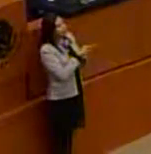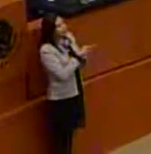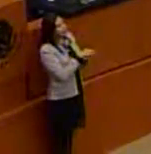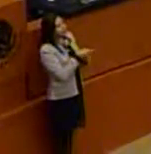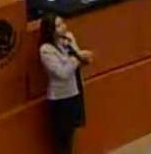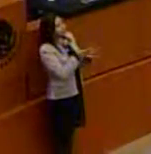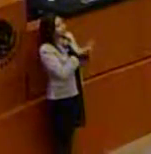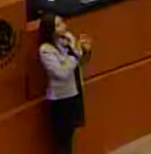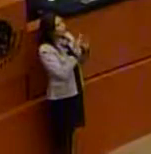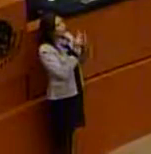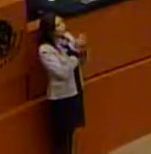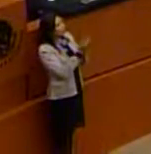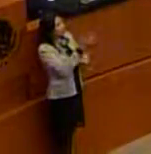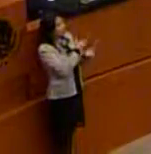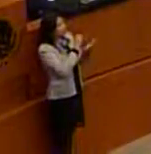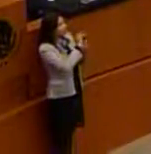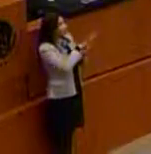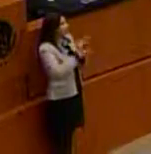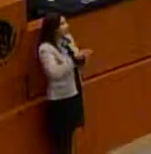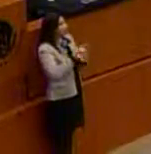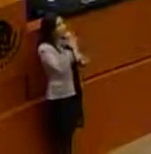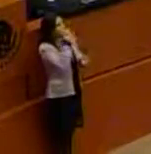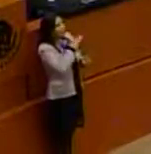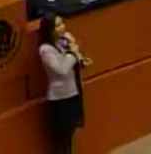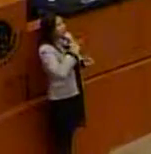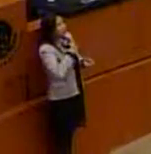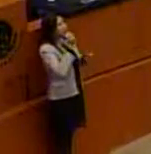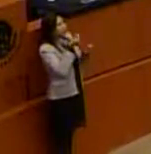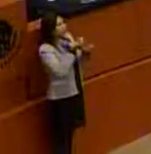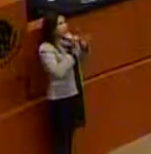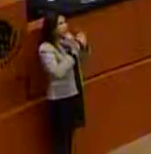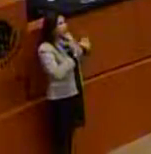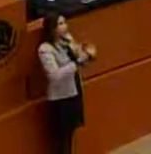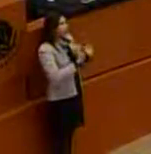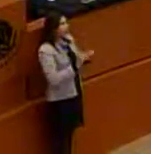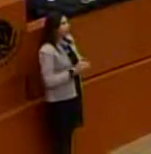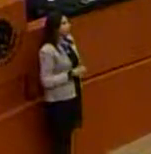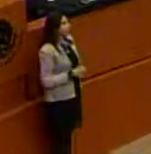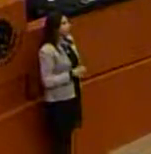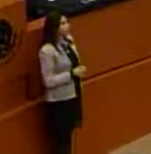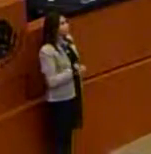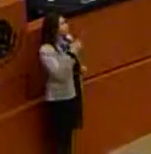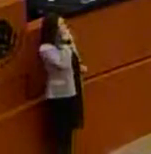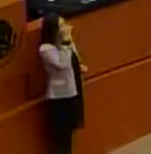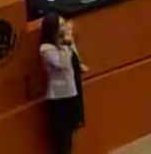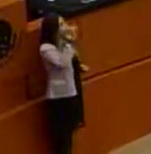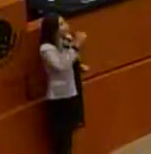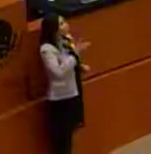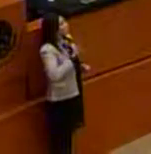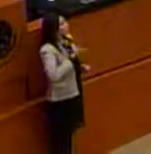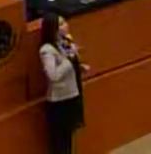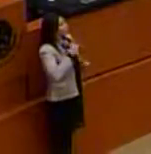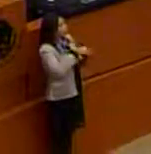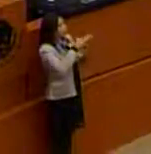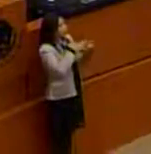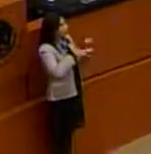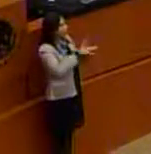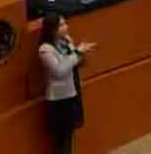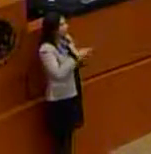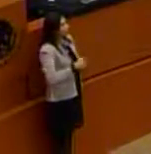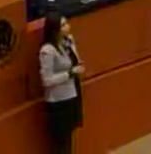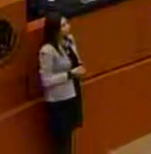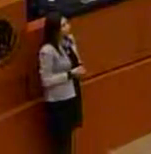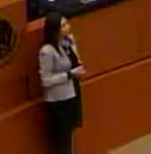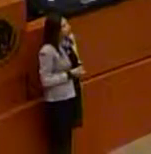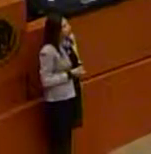mechanism. I think we must be careful of the concepts that we use in this context. The